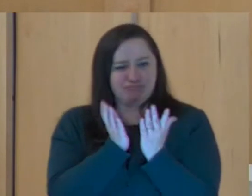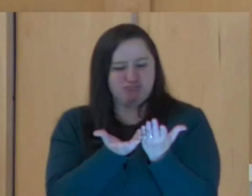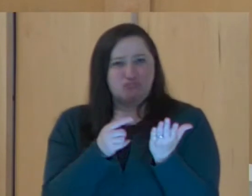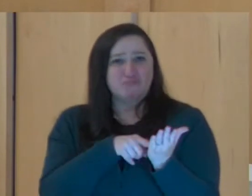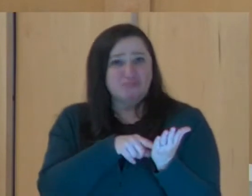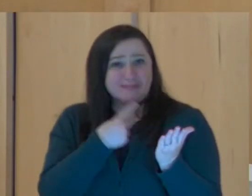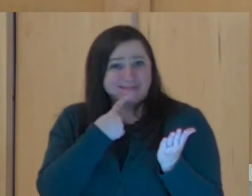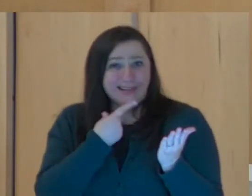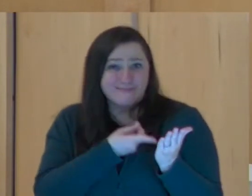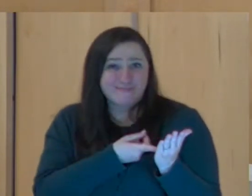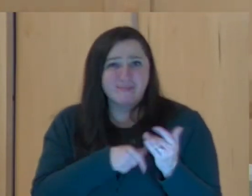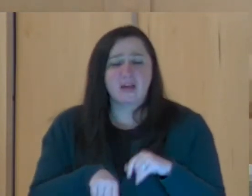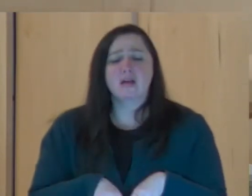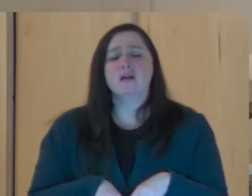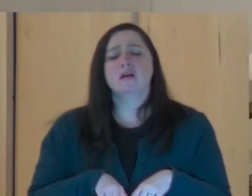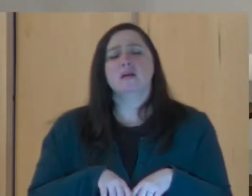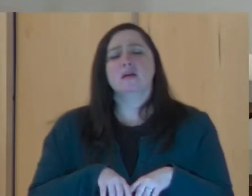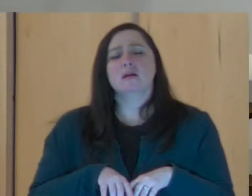is